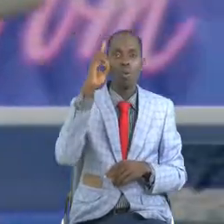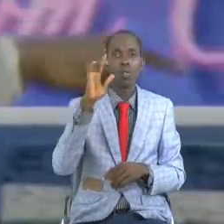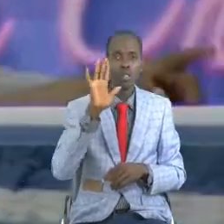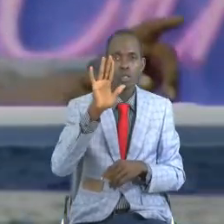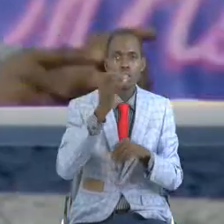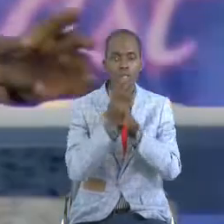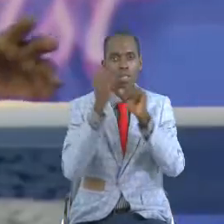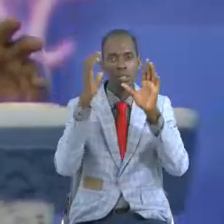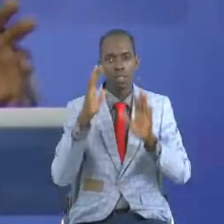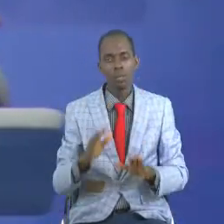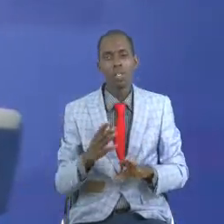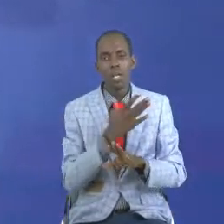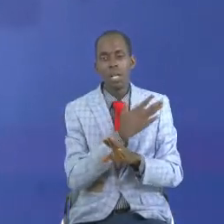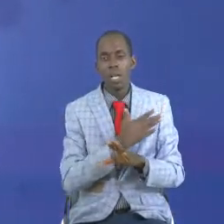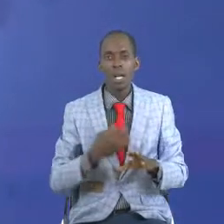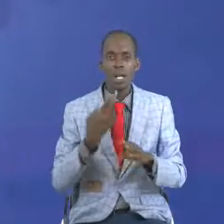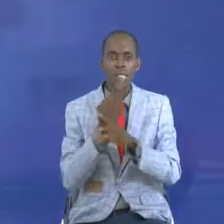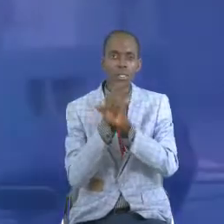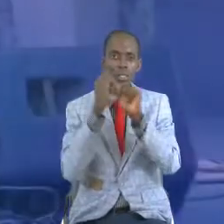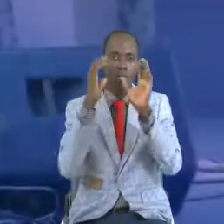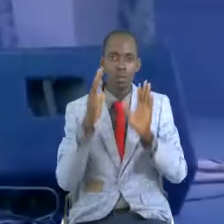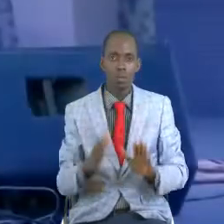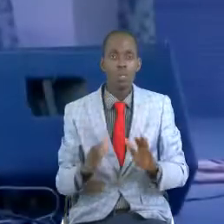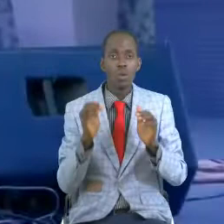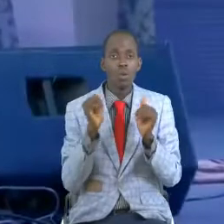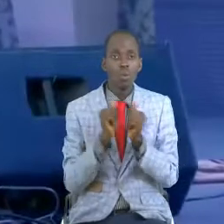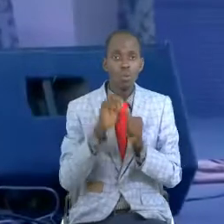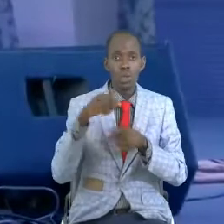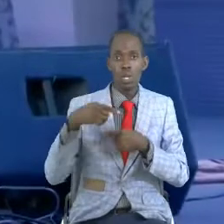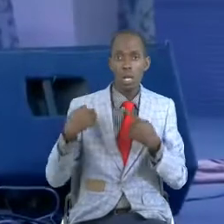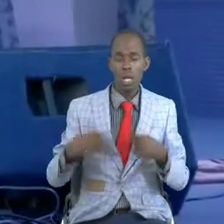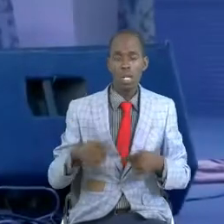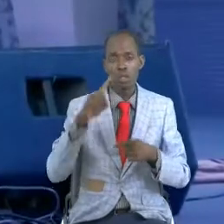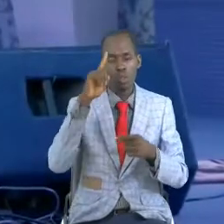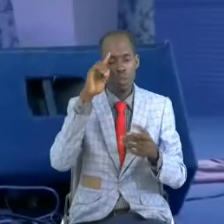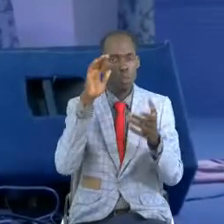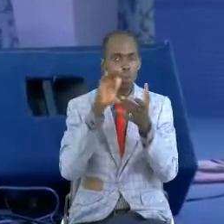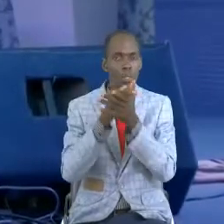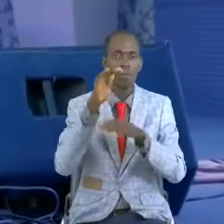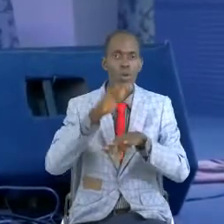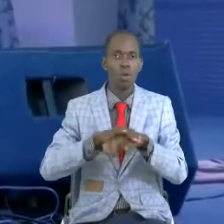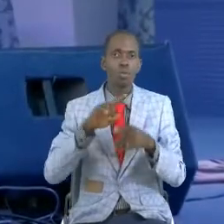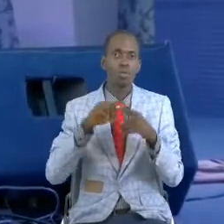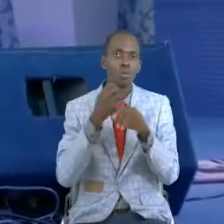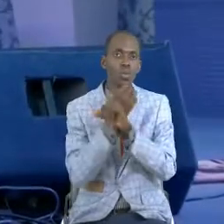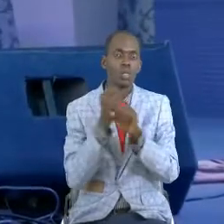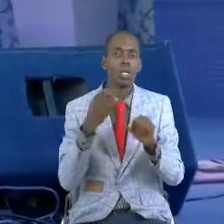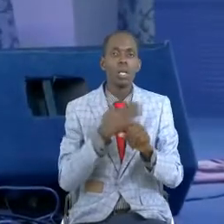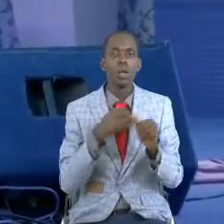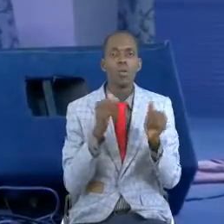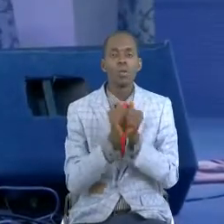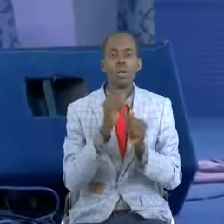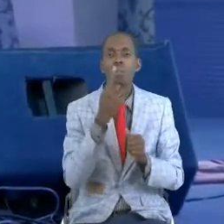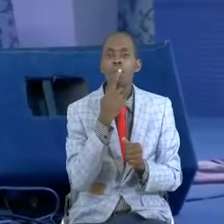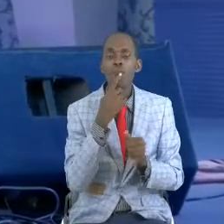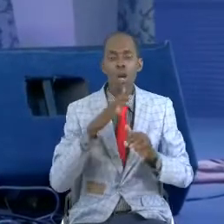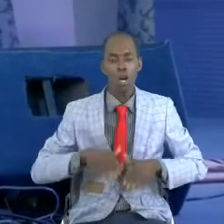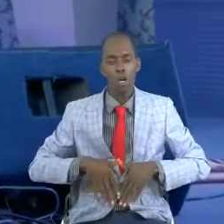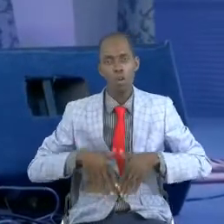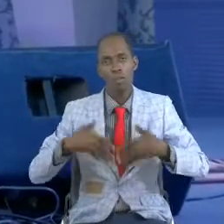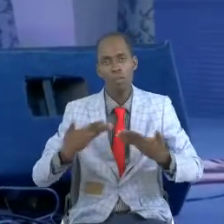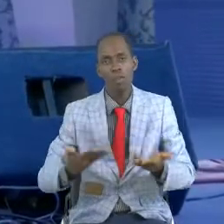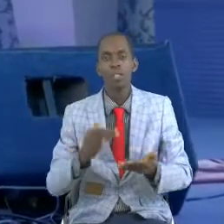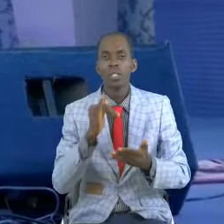redeemer with your heart your believe unto salvation and what the mouth confession is made